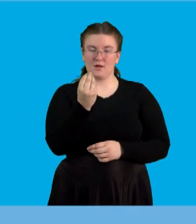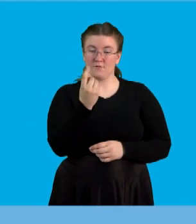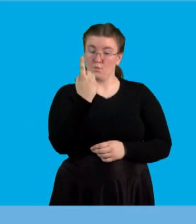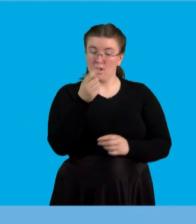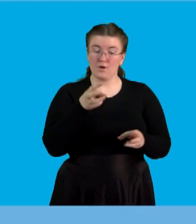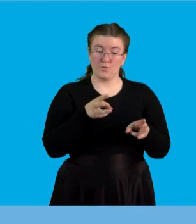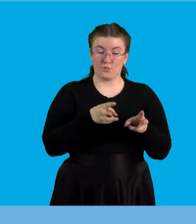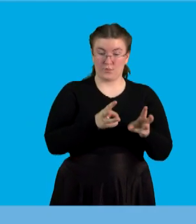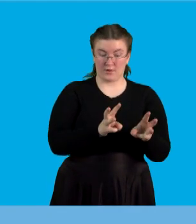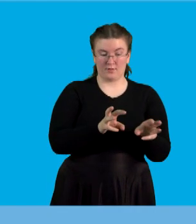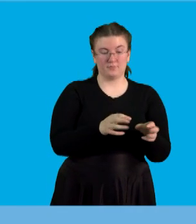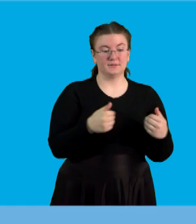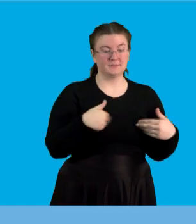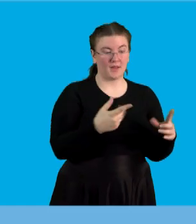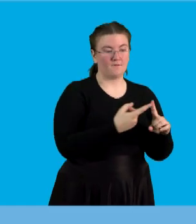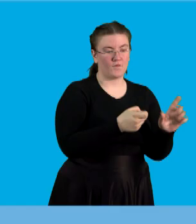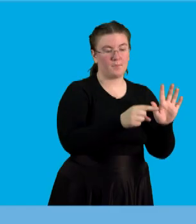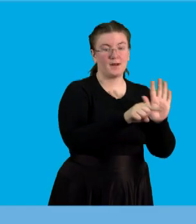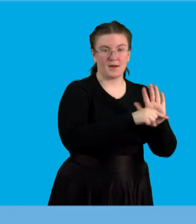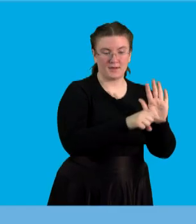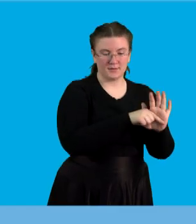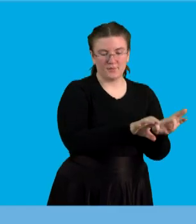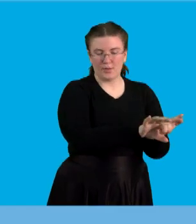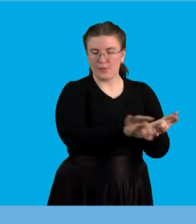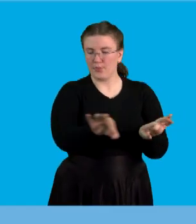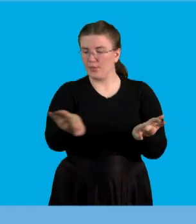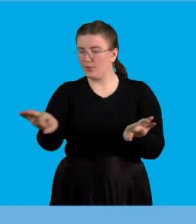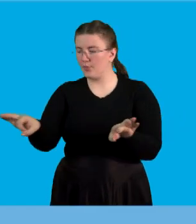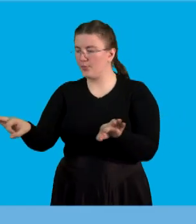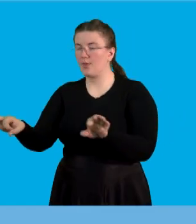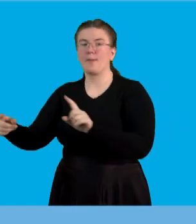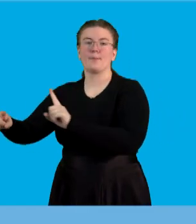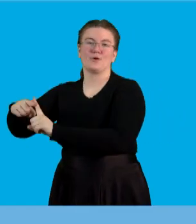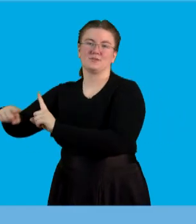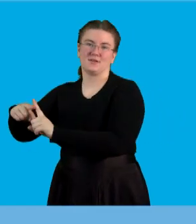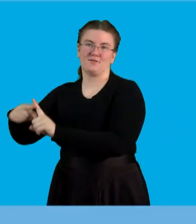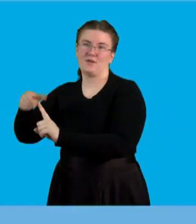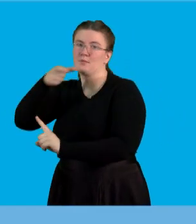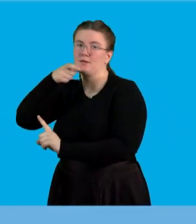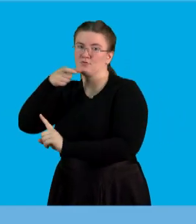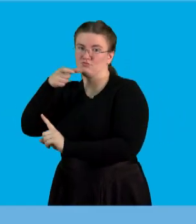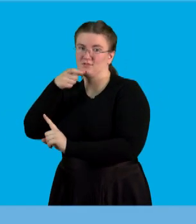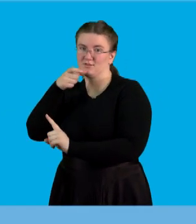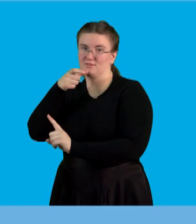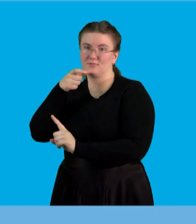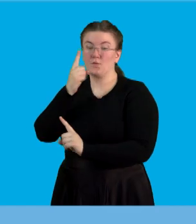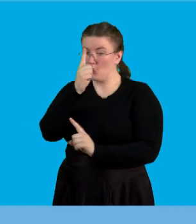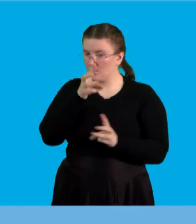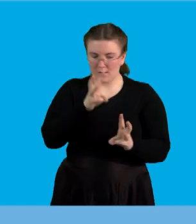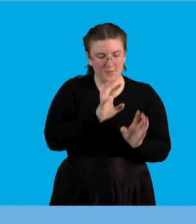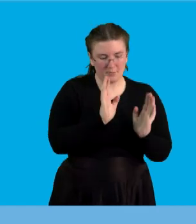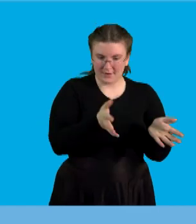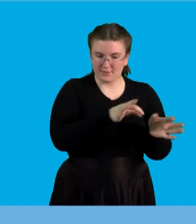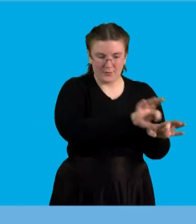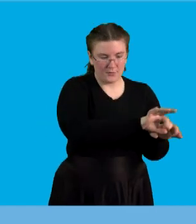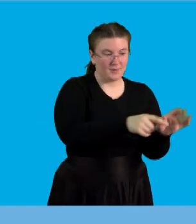current, that now meaning that we are starting from the negative to the positive terminal of the battery without going anywhere else, in just one pathway from